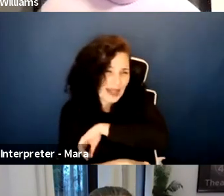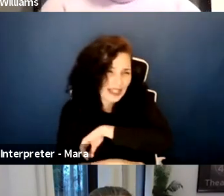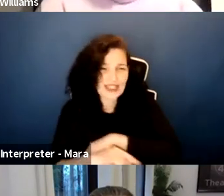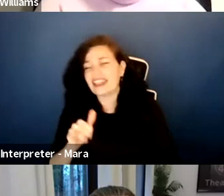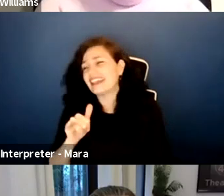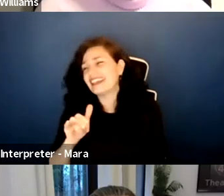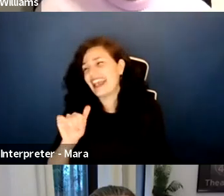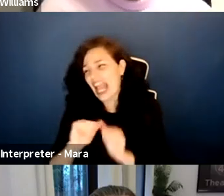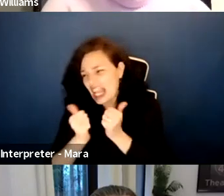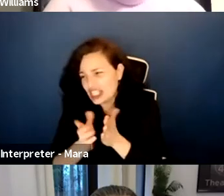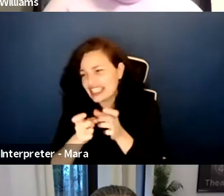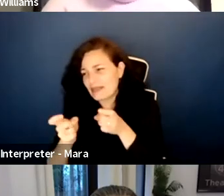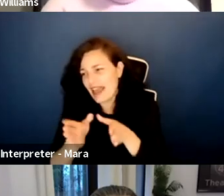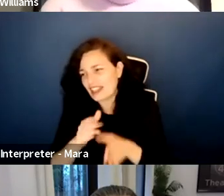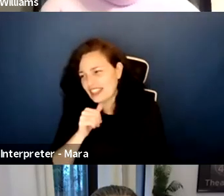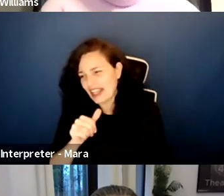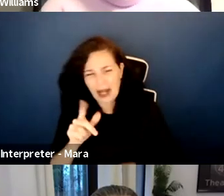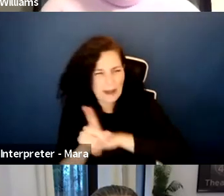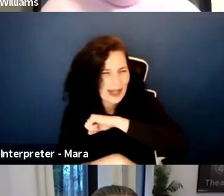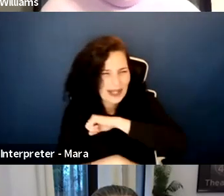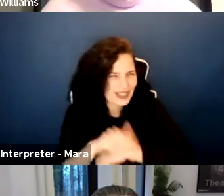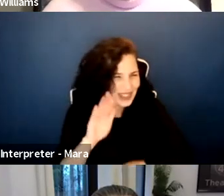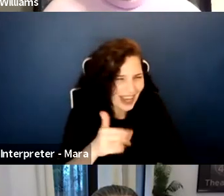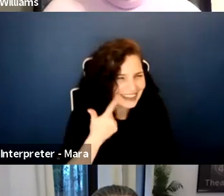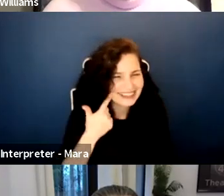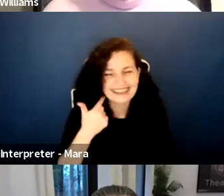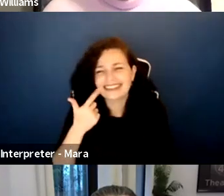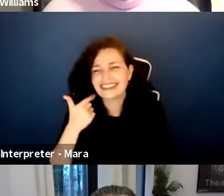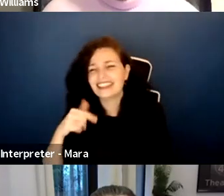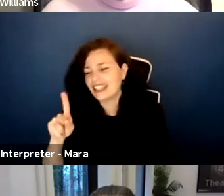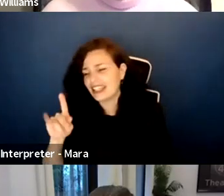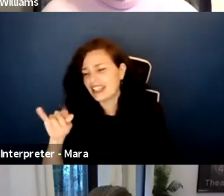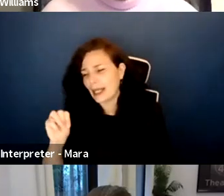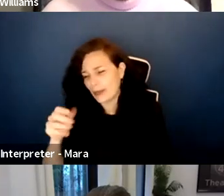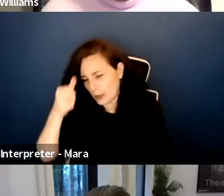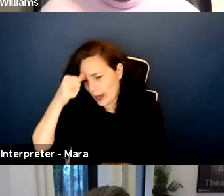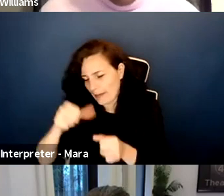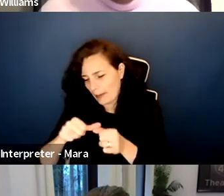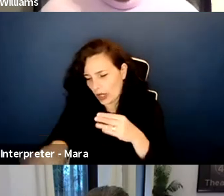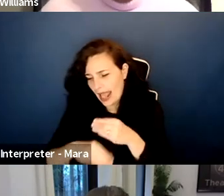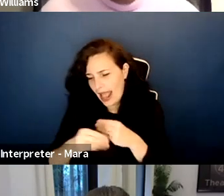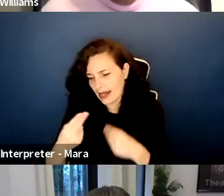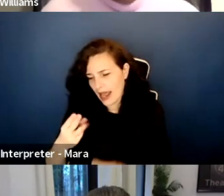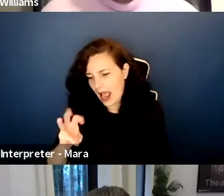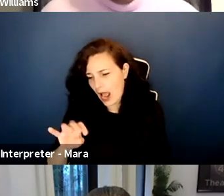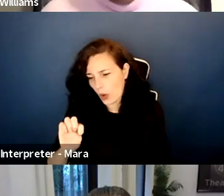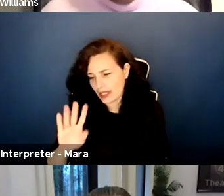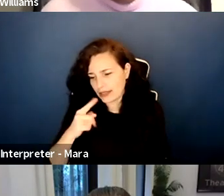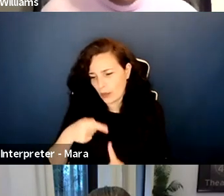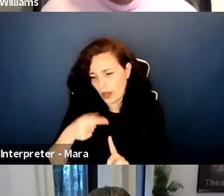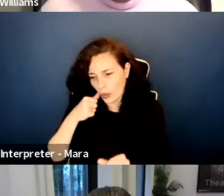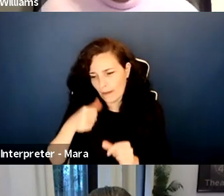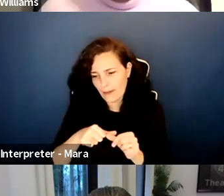So and also, I'd like to add, just to Howard's point, I think it's really important also to remember on Actors Access, make sure that the pictures are